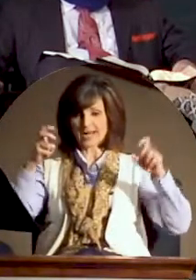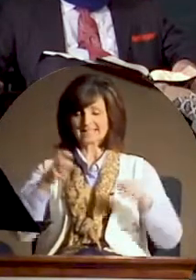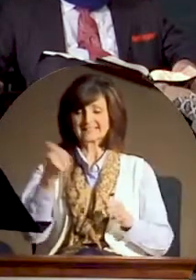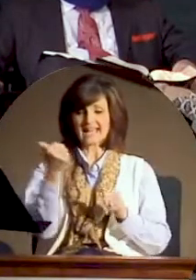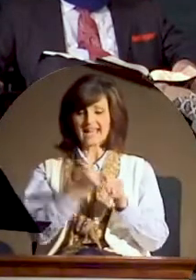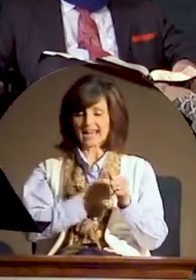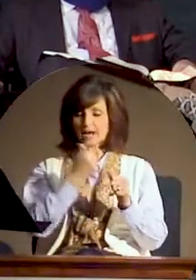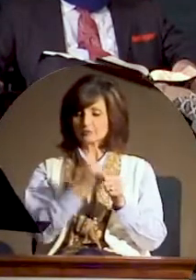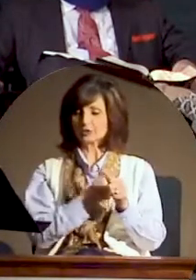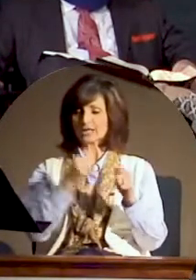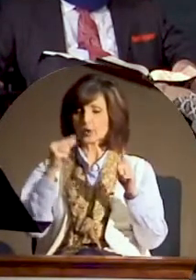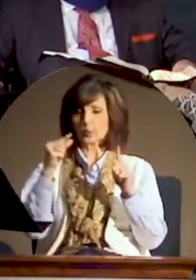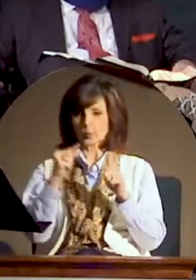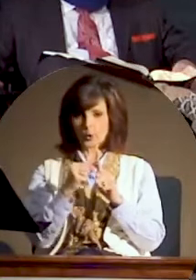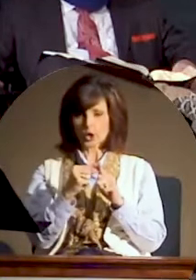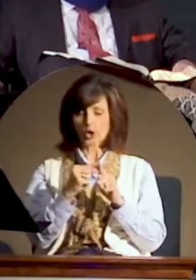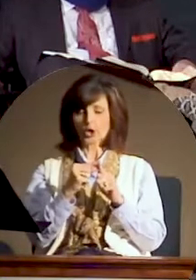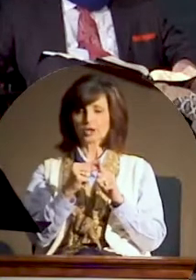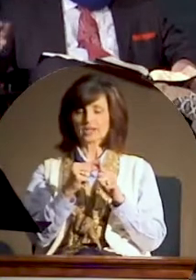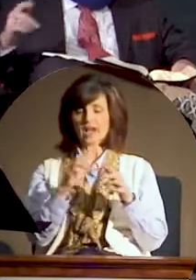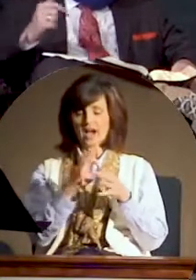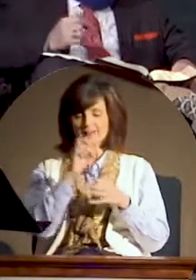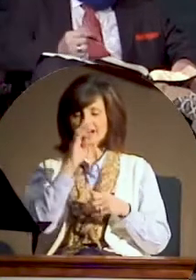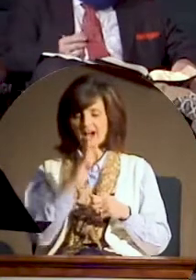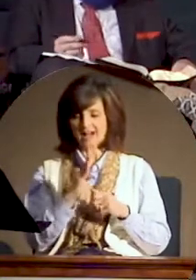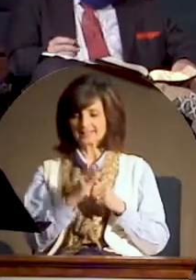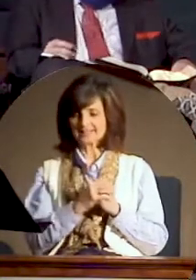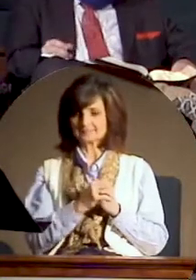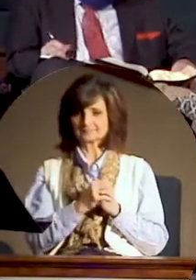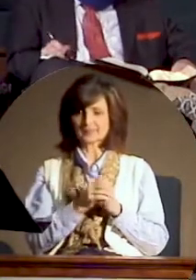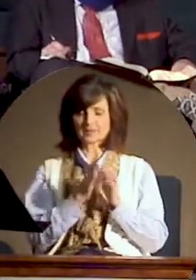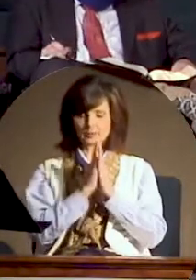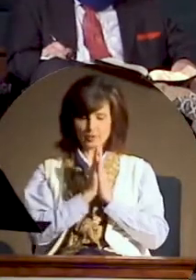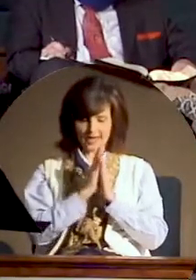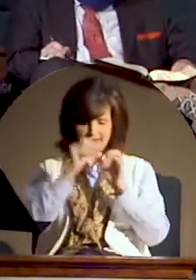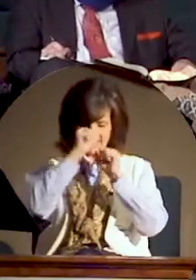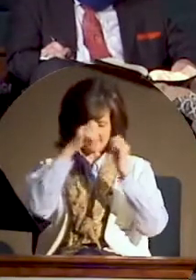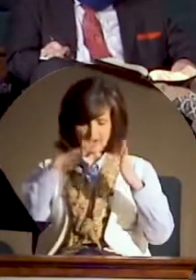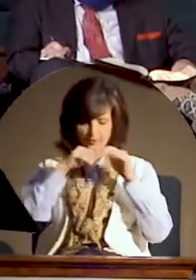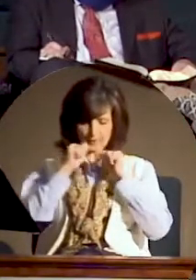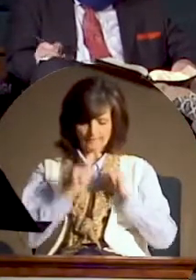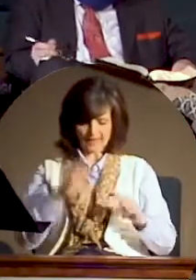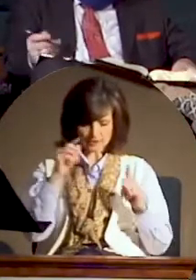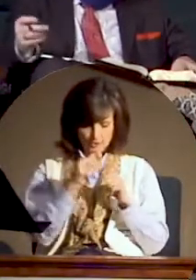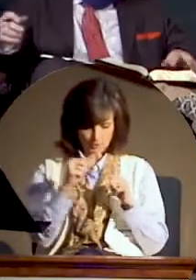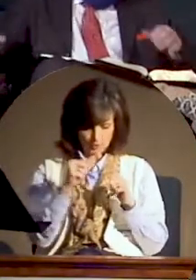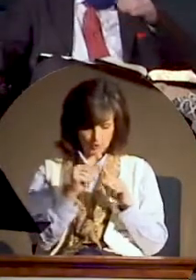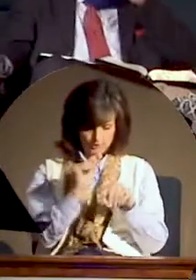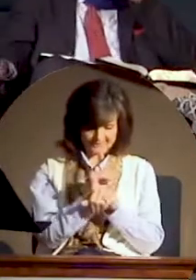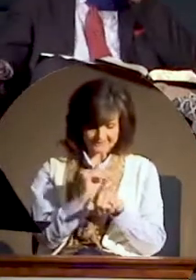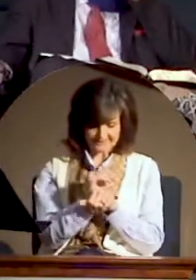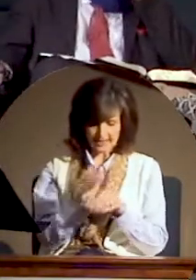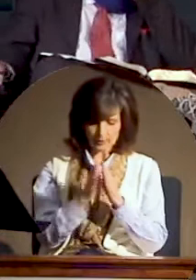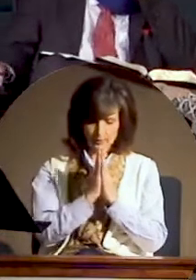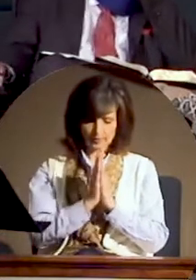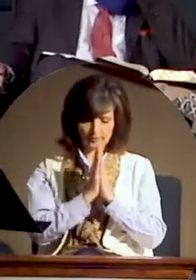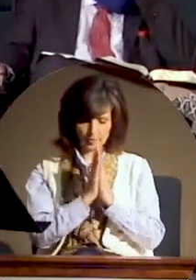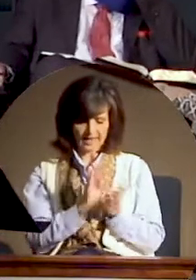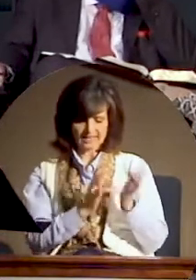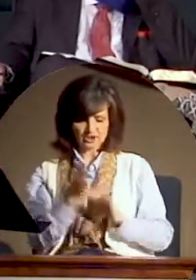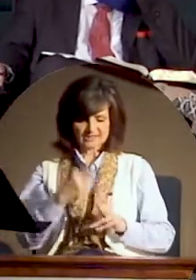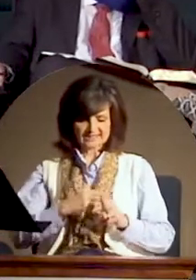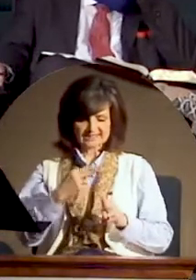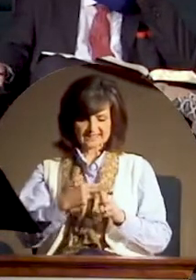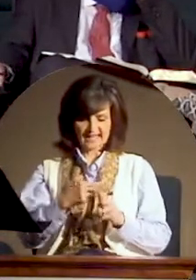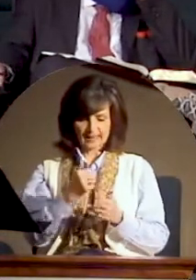every word of God. Let's pray. Father, bless your word tonight, we pray in